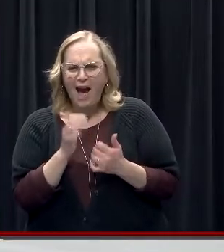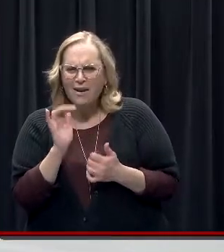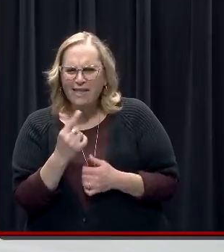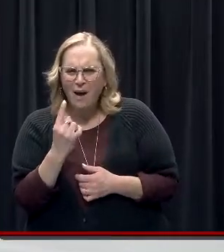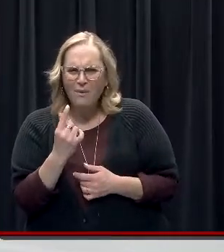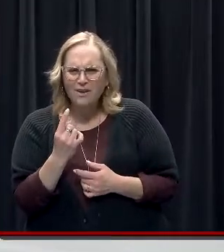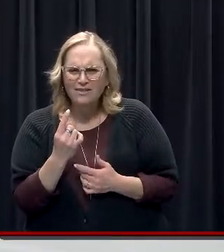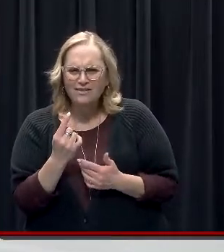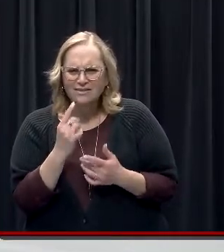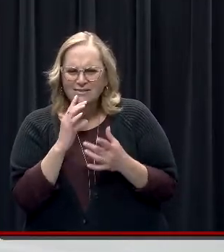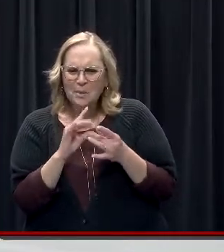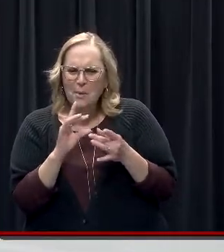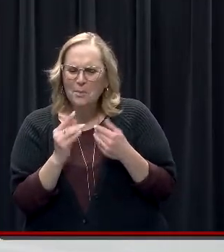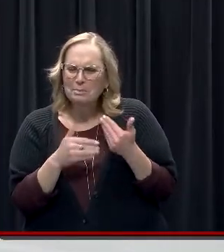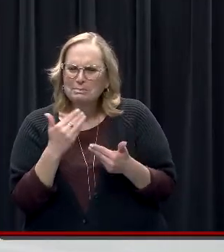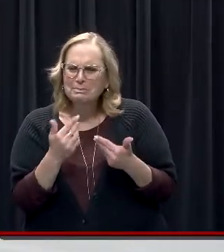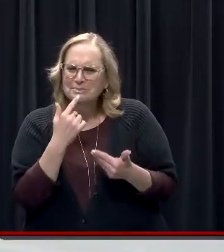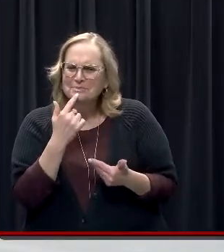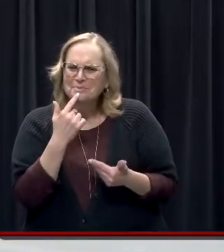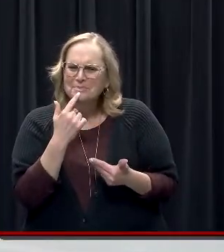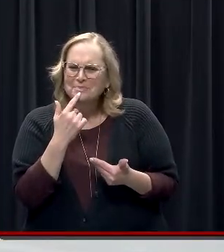go?